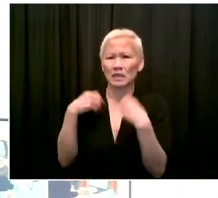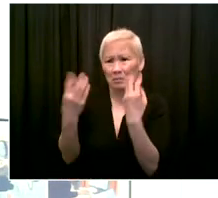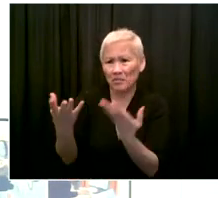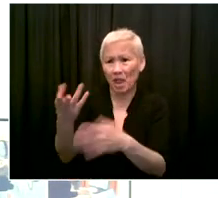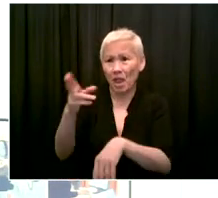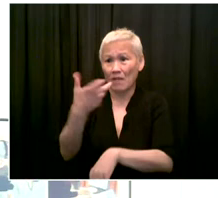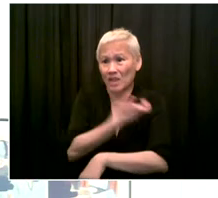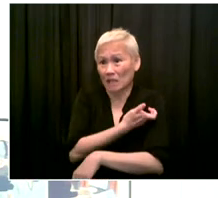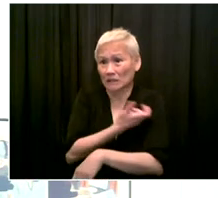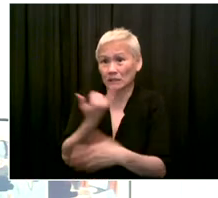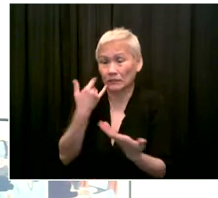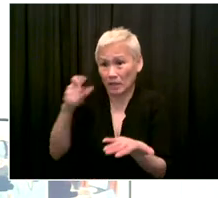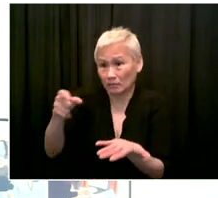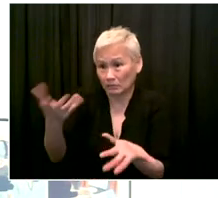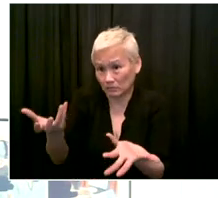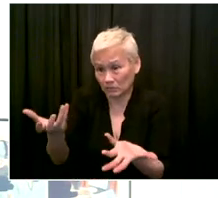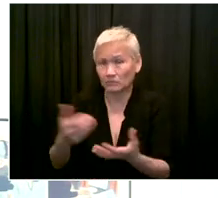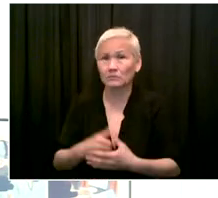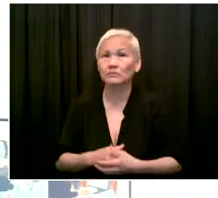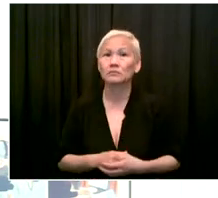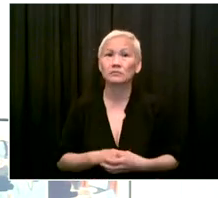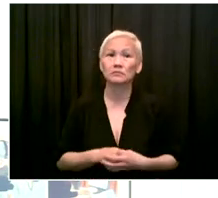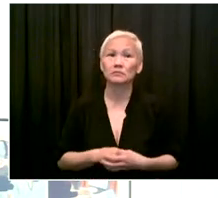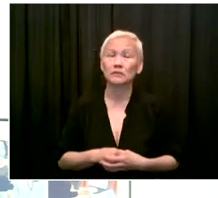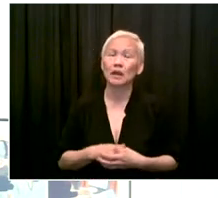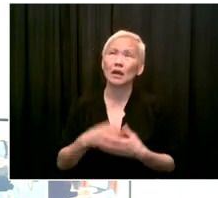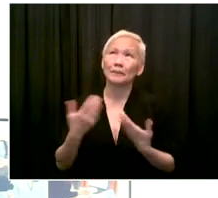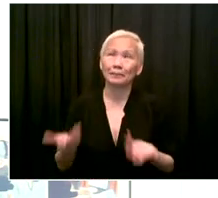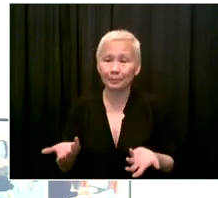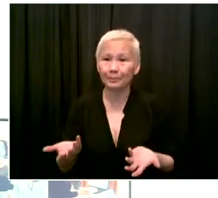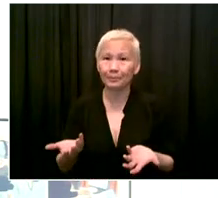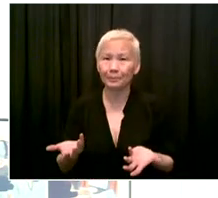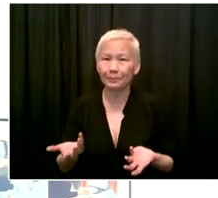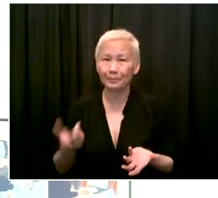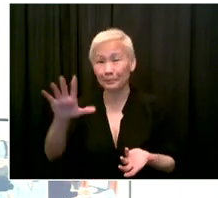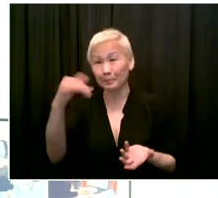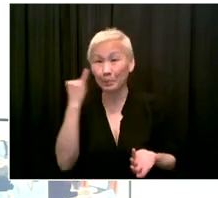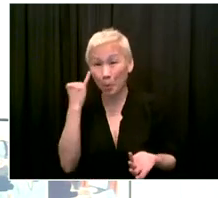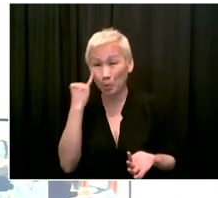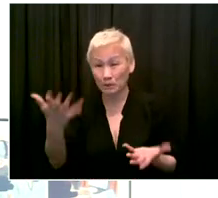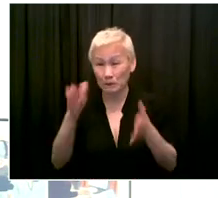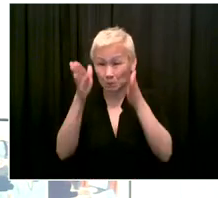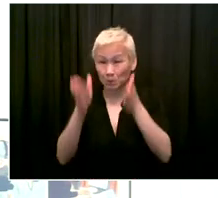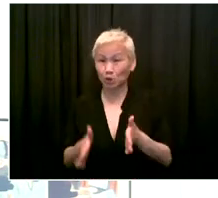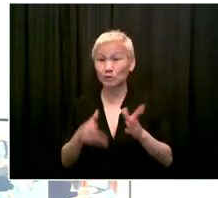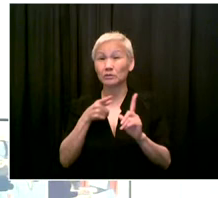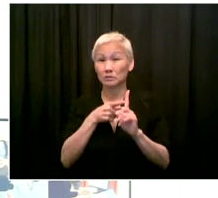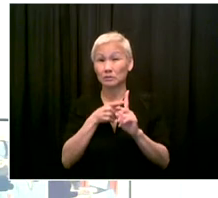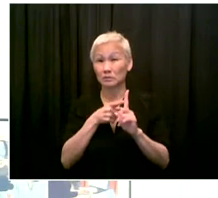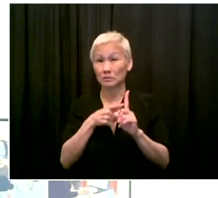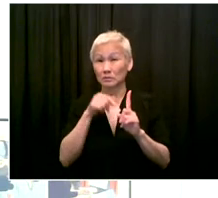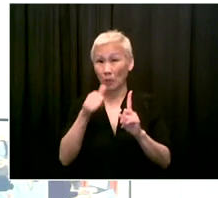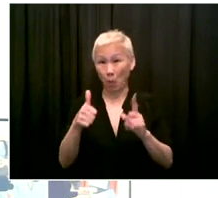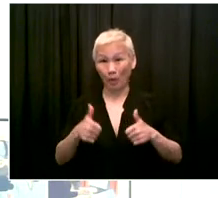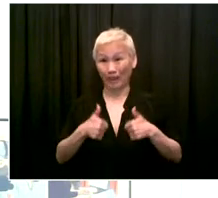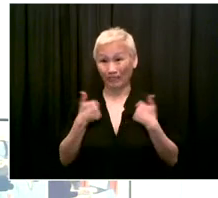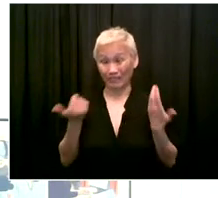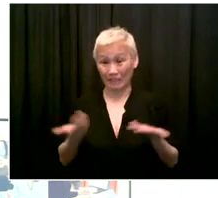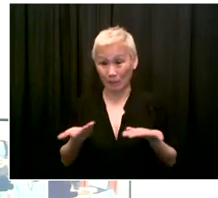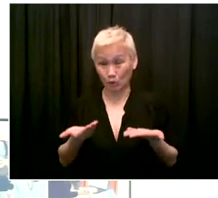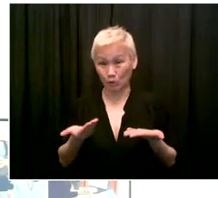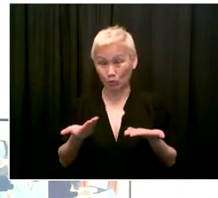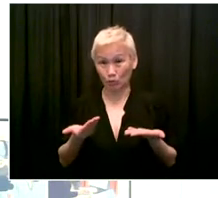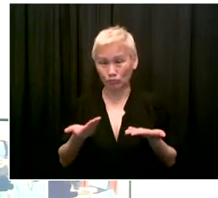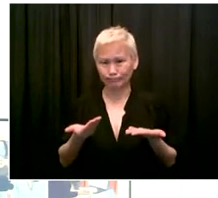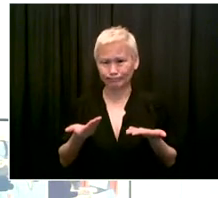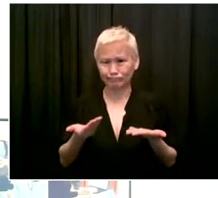who is, you know, a truly living outside of the United States, I think that is a different case, and